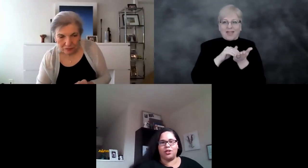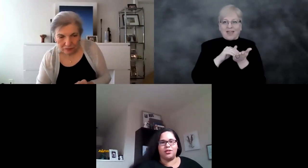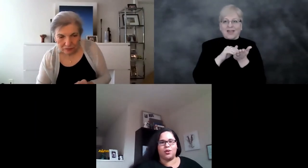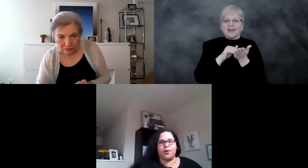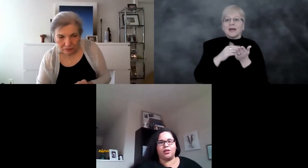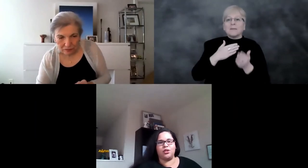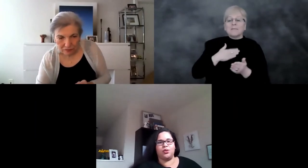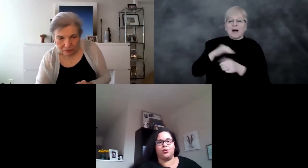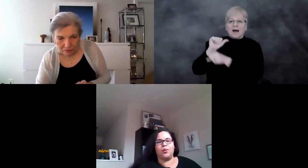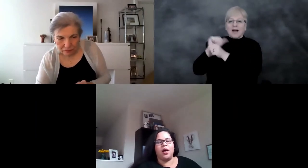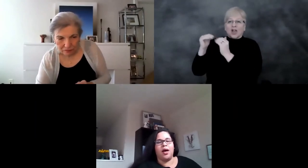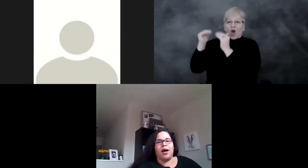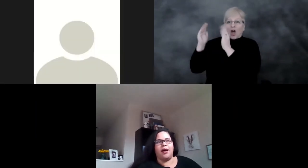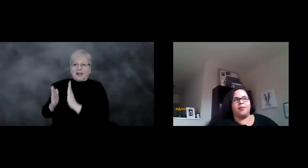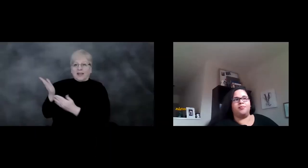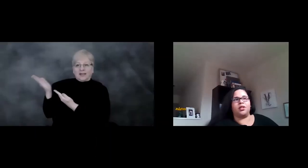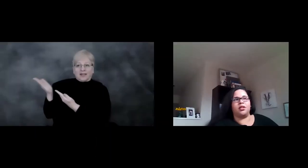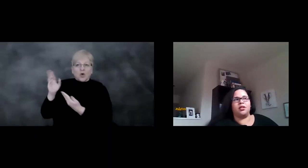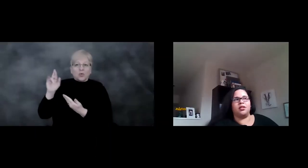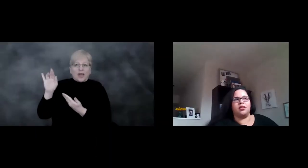colleague Rachel is going to